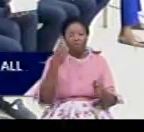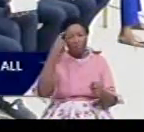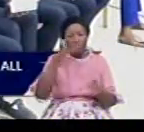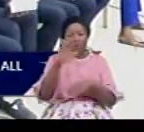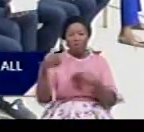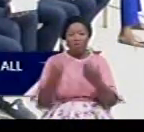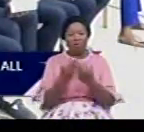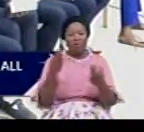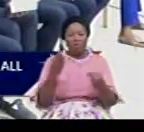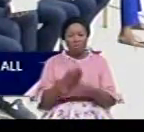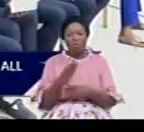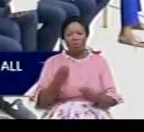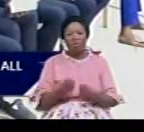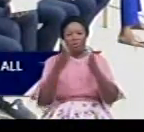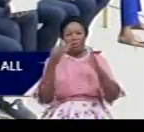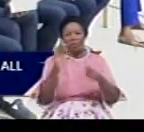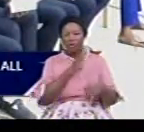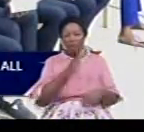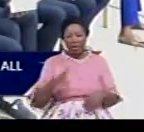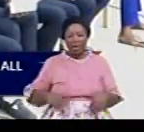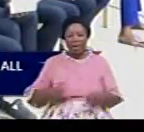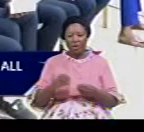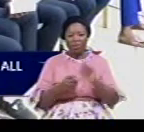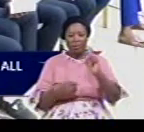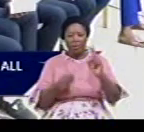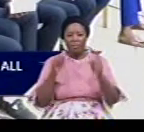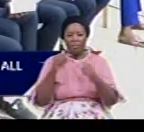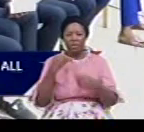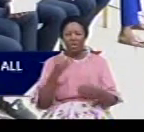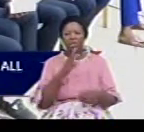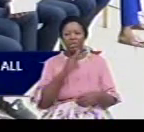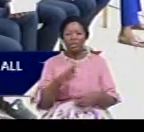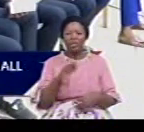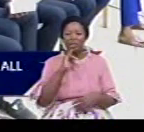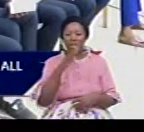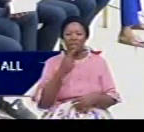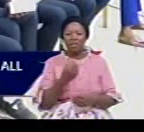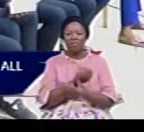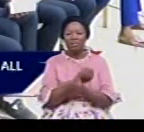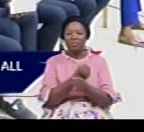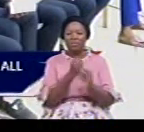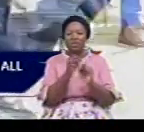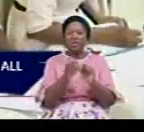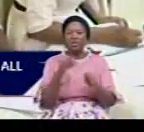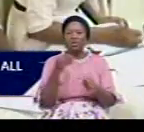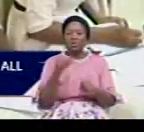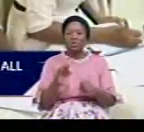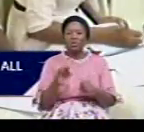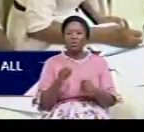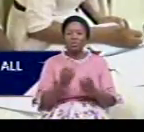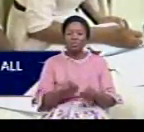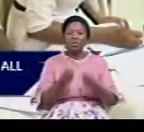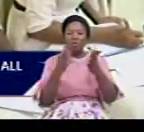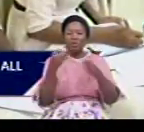redemptive atonement of Christ for all people. Number two is